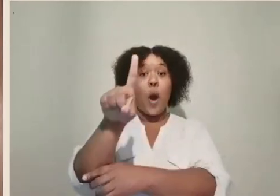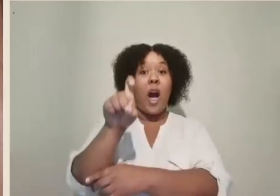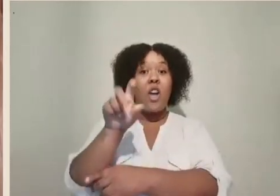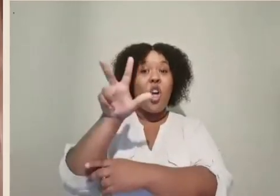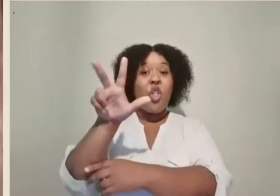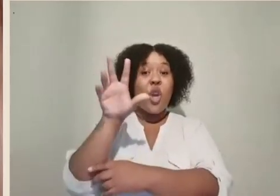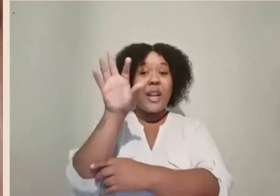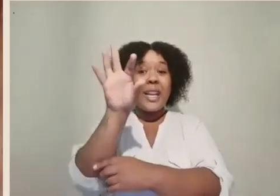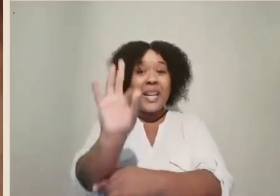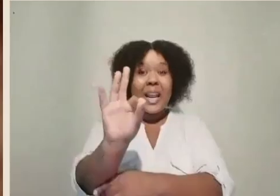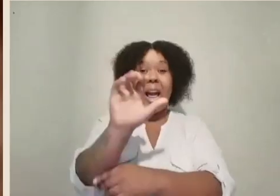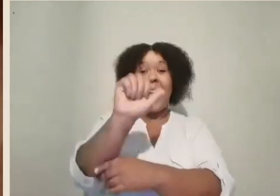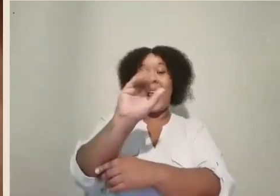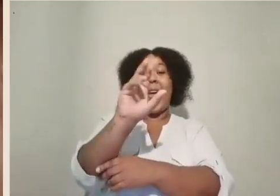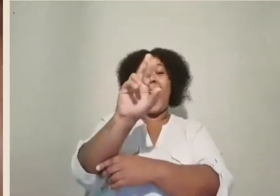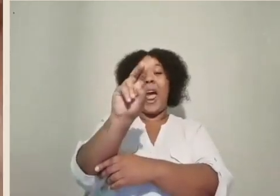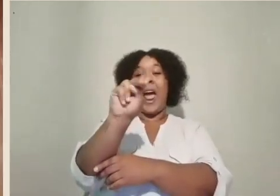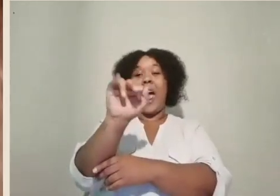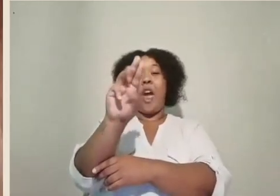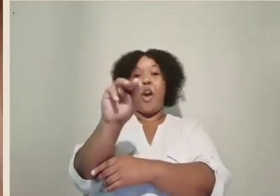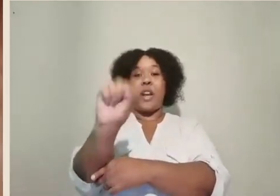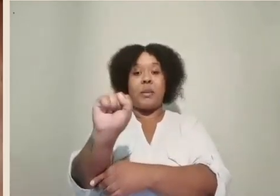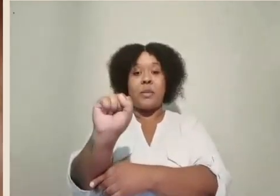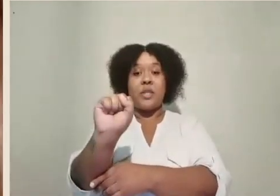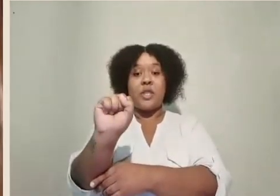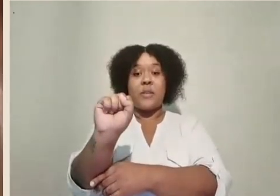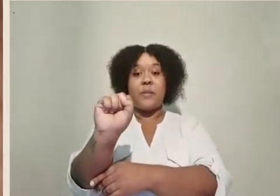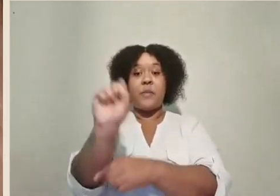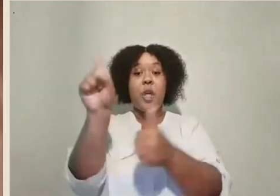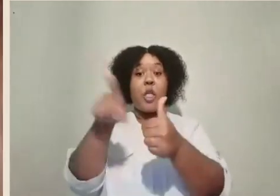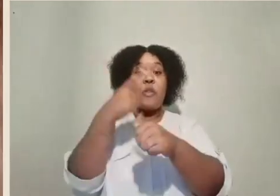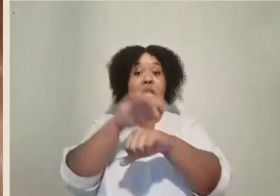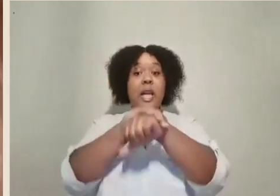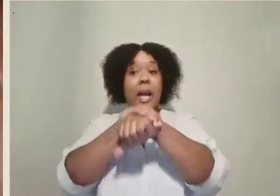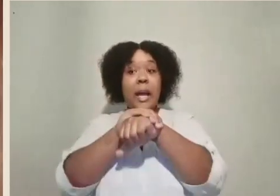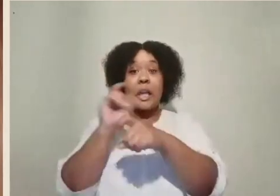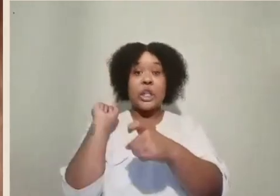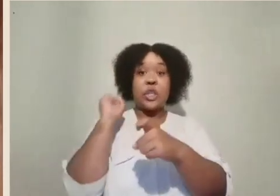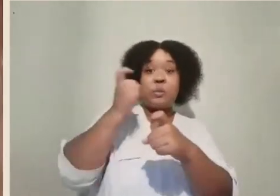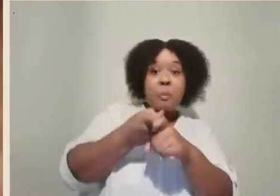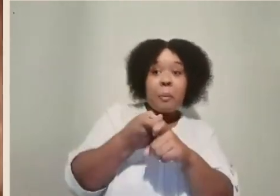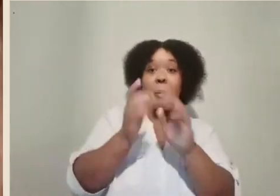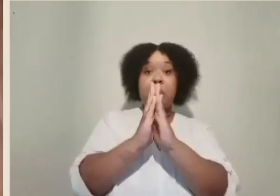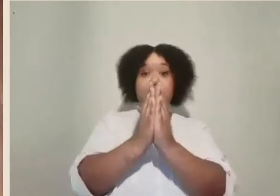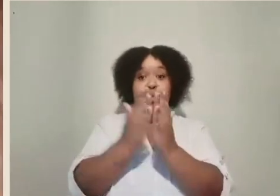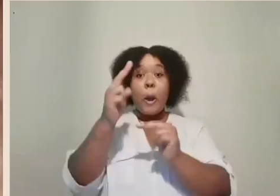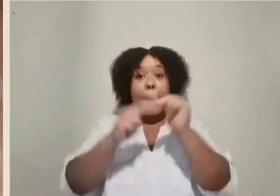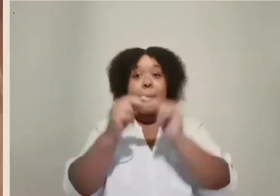139 acronyms, the first bilingual English-Spanish glossary built for